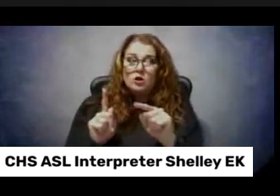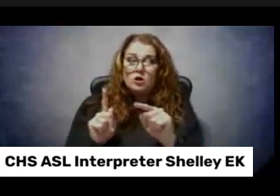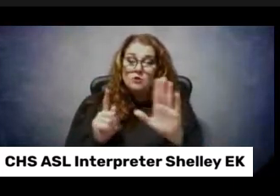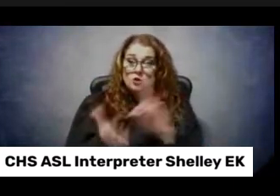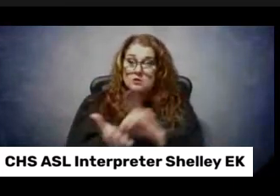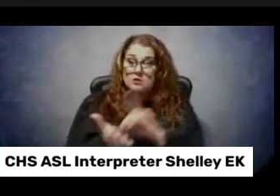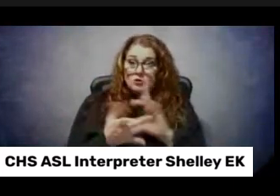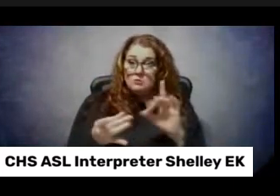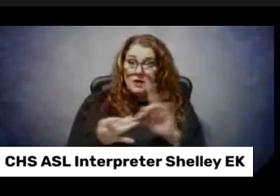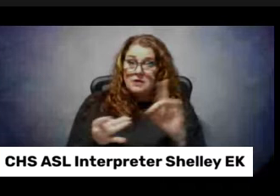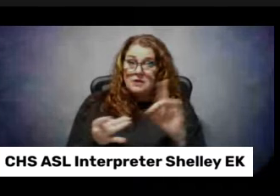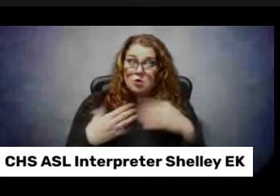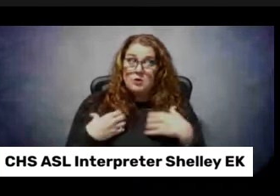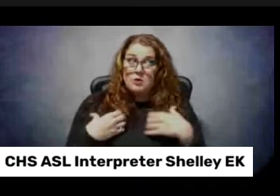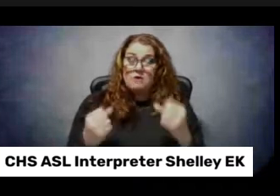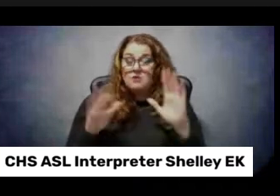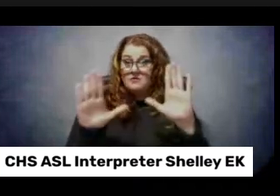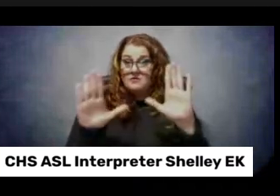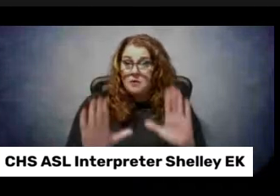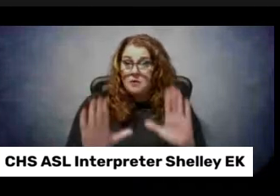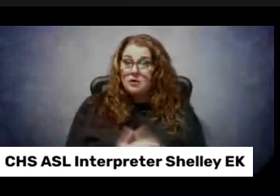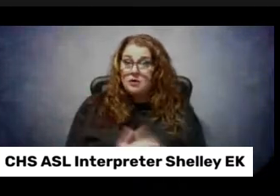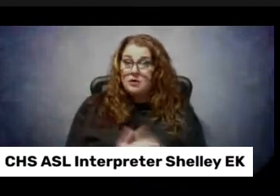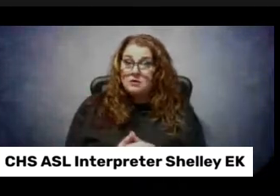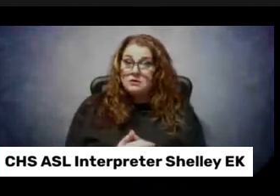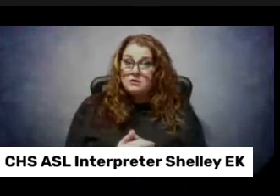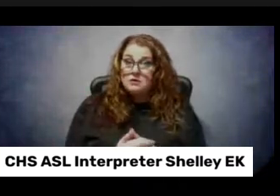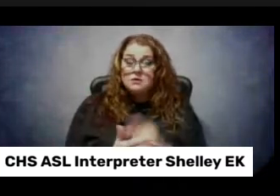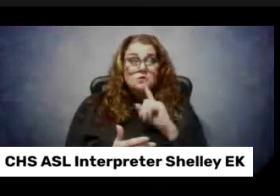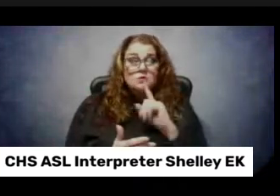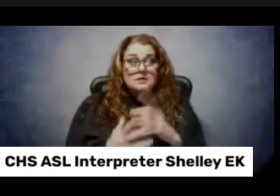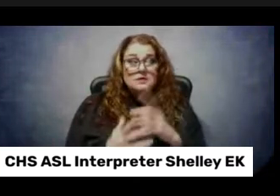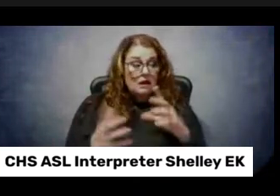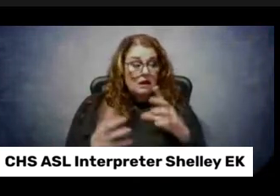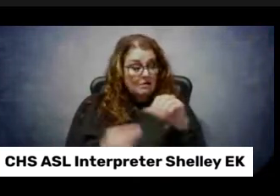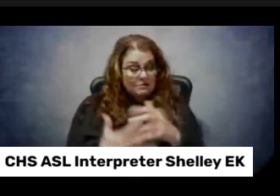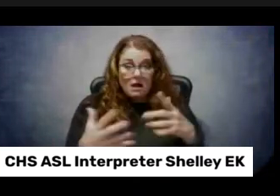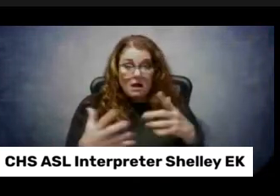mentioned that her recovery was phenomenal, and she attributes that a lot to her time in the garden.